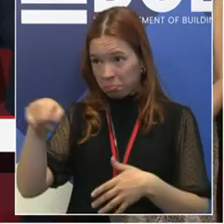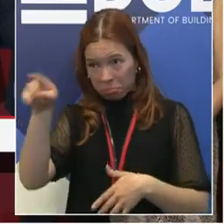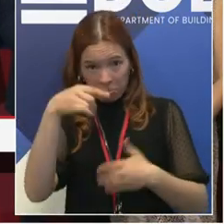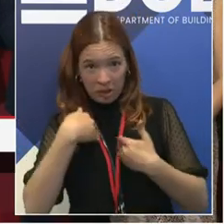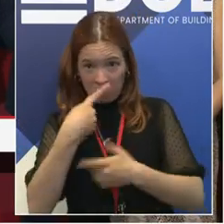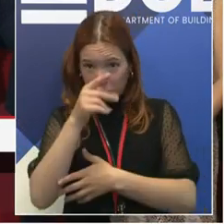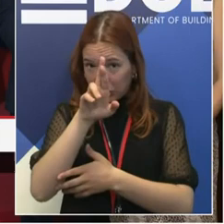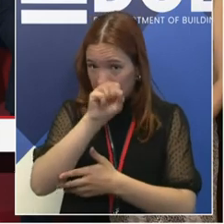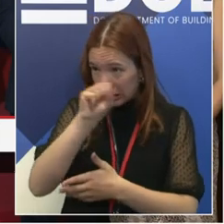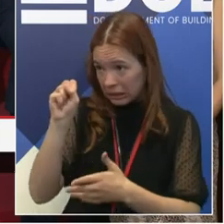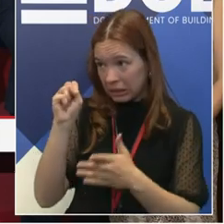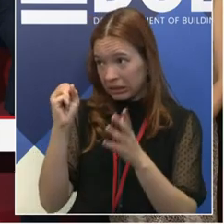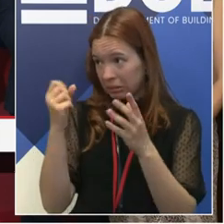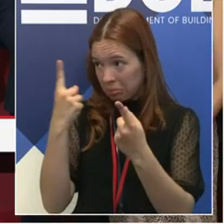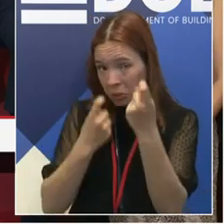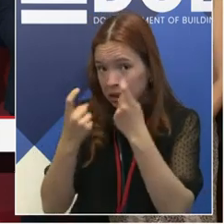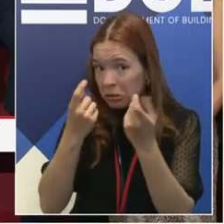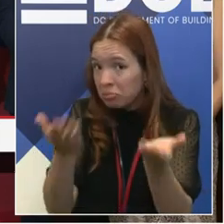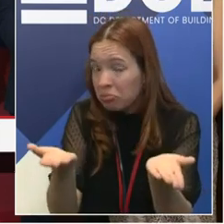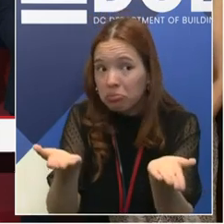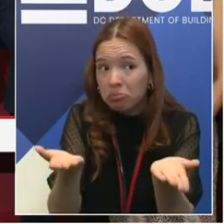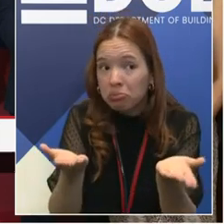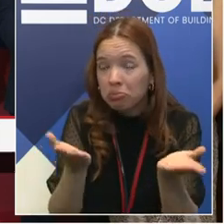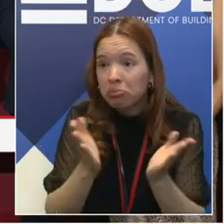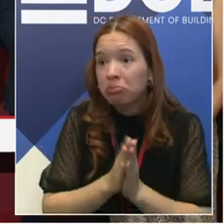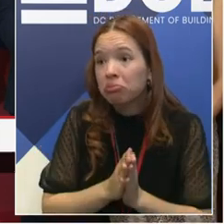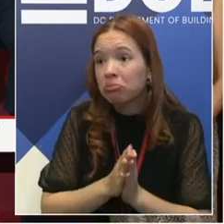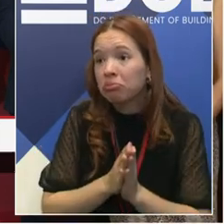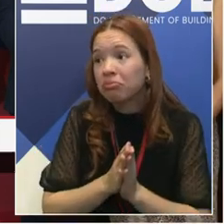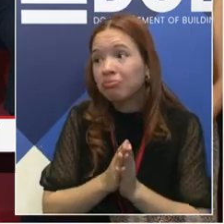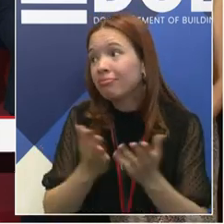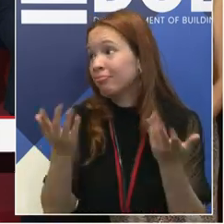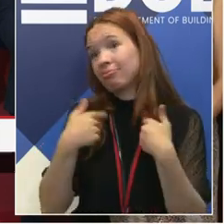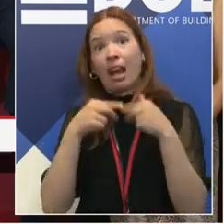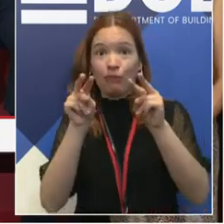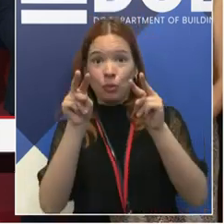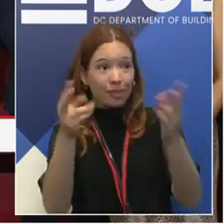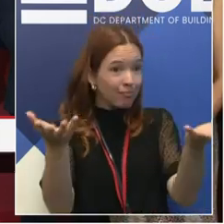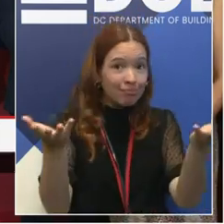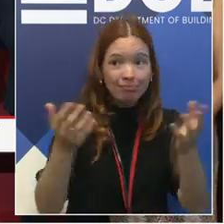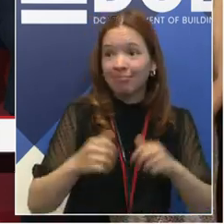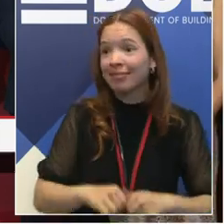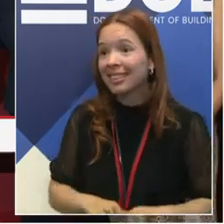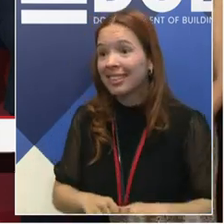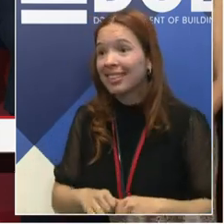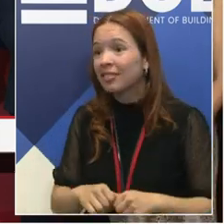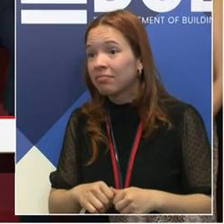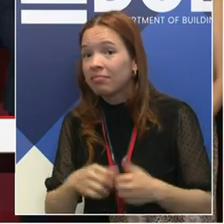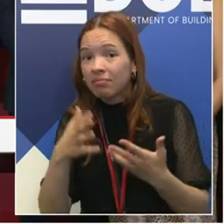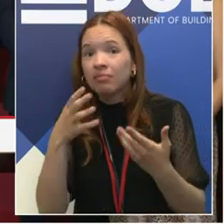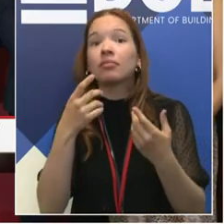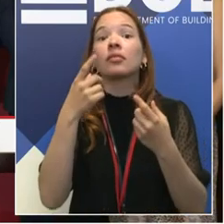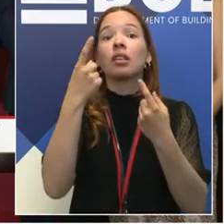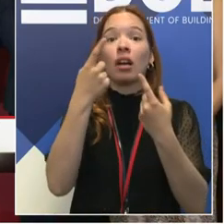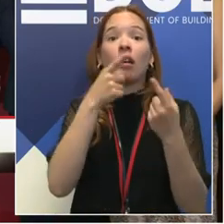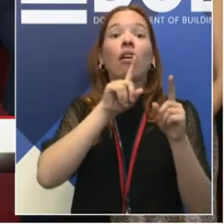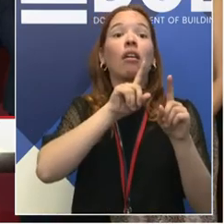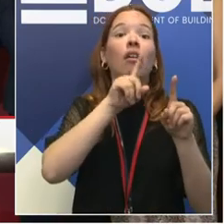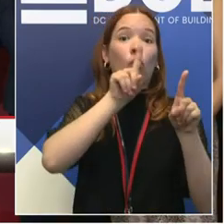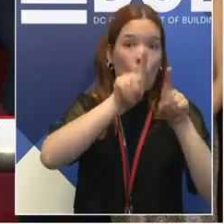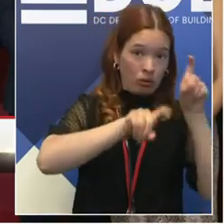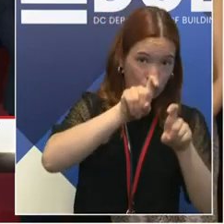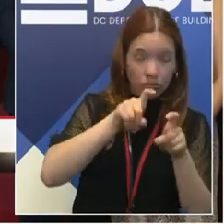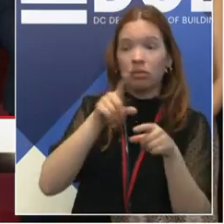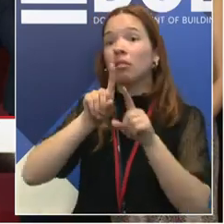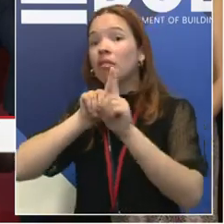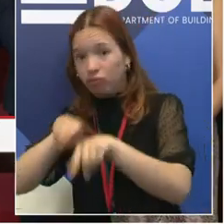it. And then we'll have some time to mingle and talk to everybody. And I know that we're still working